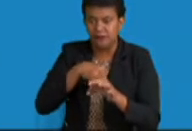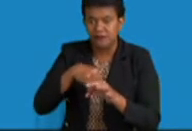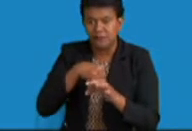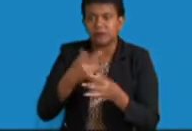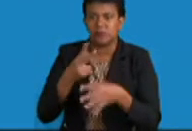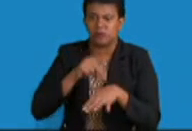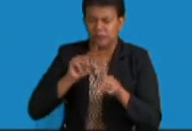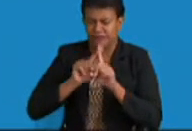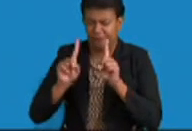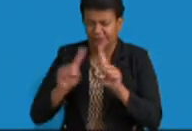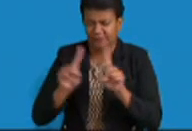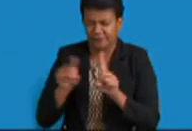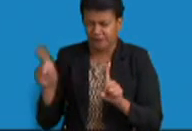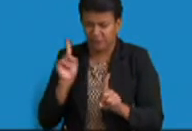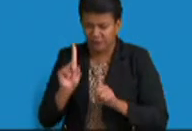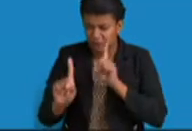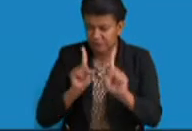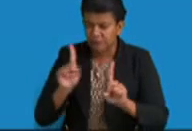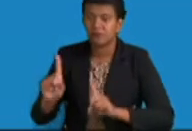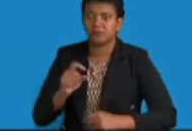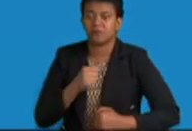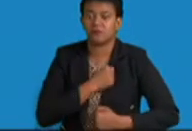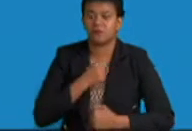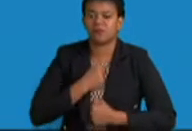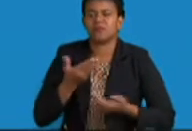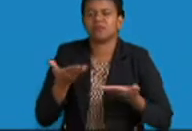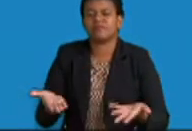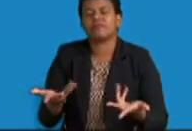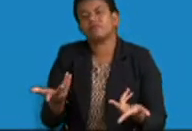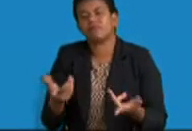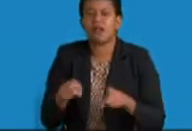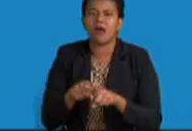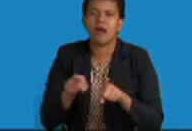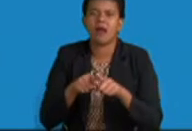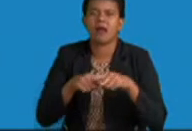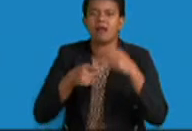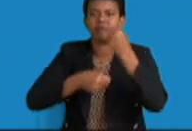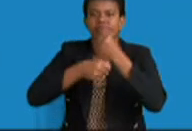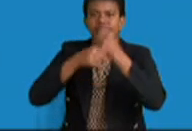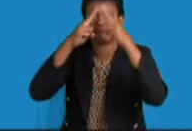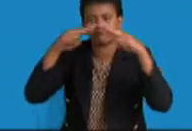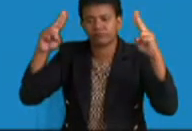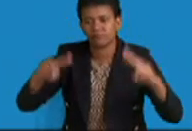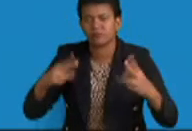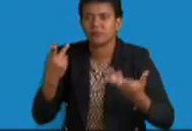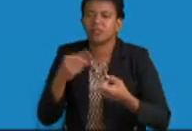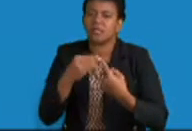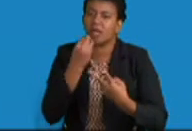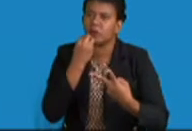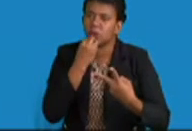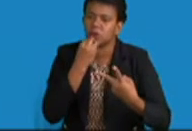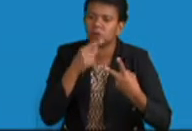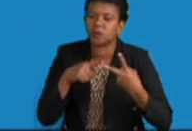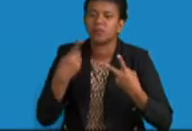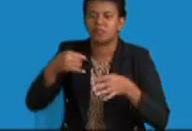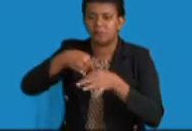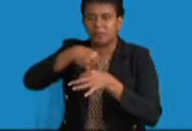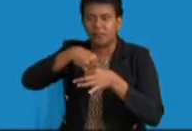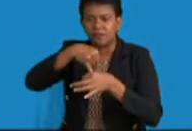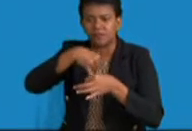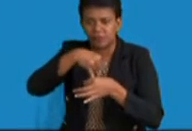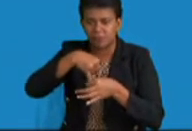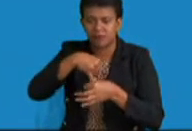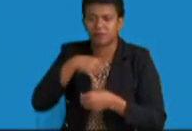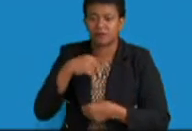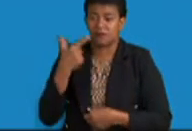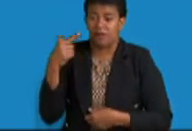Madam Speaker, soldiers distributed hygiene kits, tarpaulins, food, seeds, and medical supplies. 700 military personnel